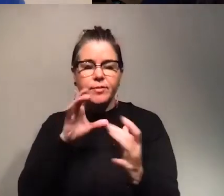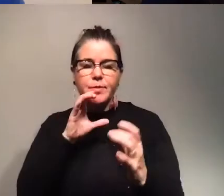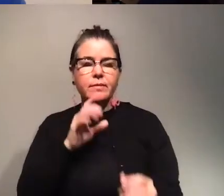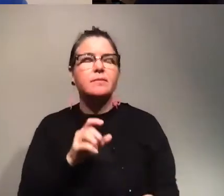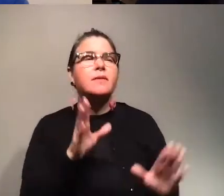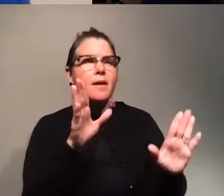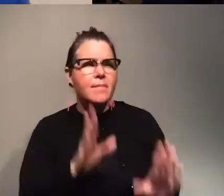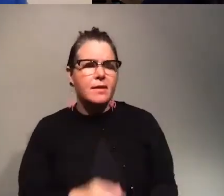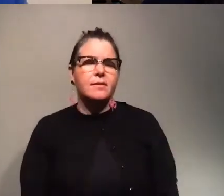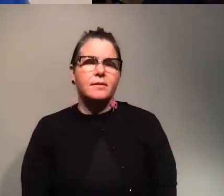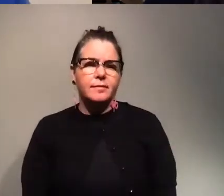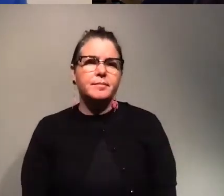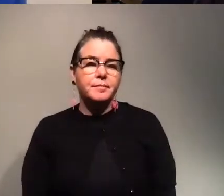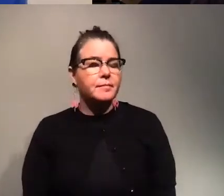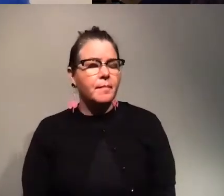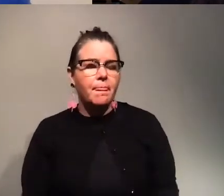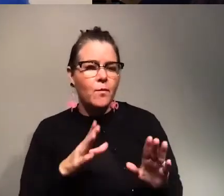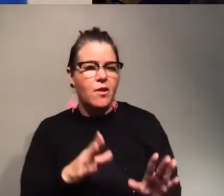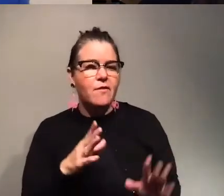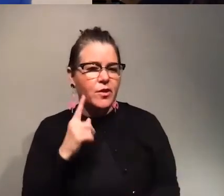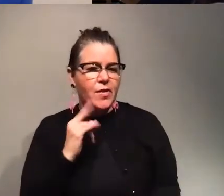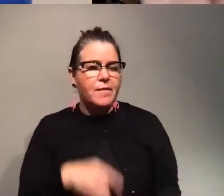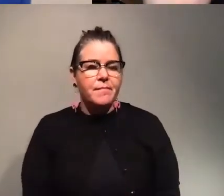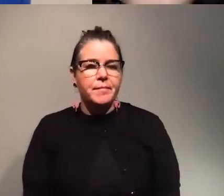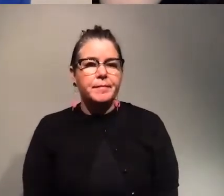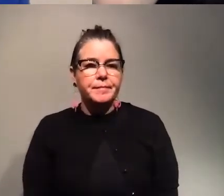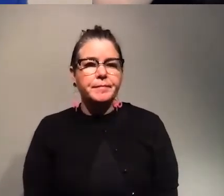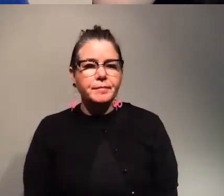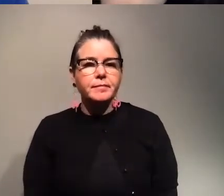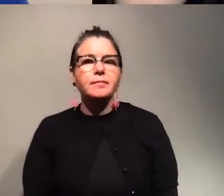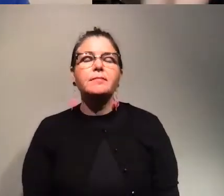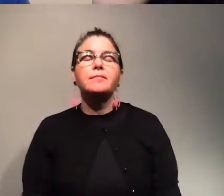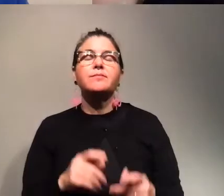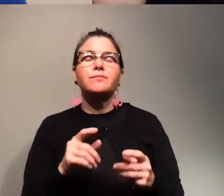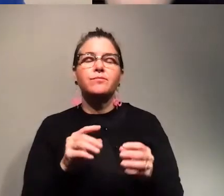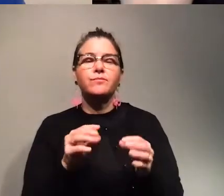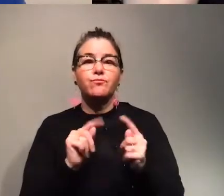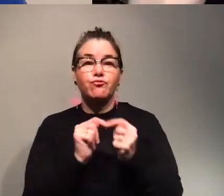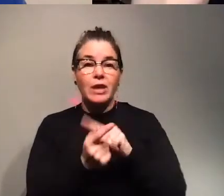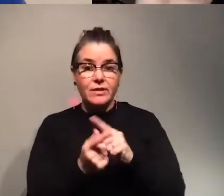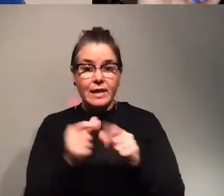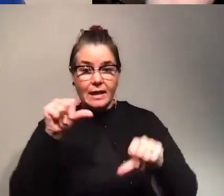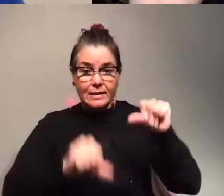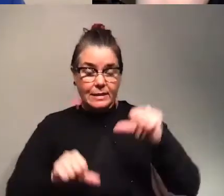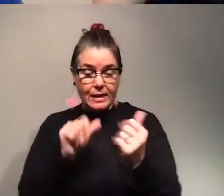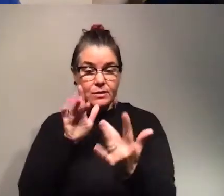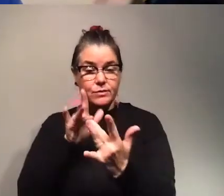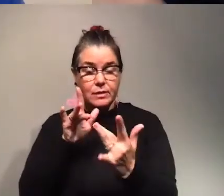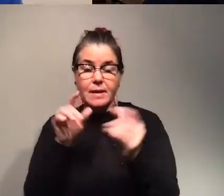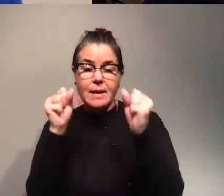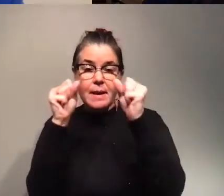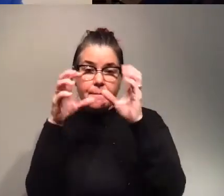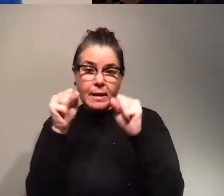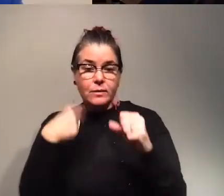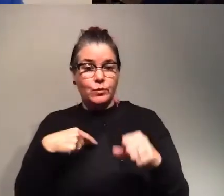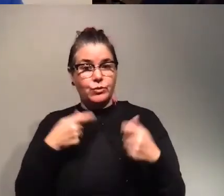that's a really that's really wonderful to hear um yeah translating science into other languages and outreach is is amazing it's something that